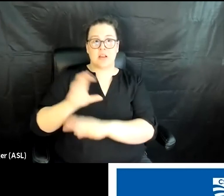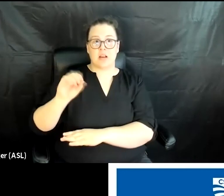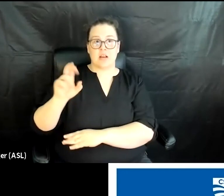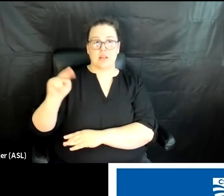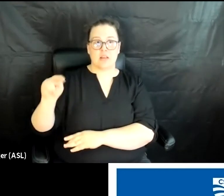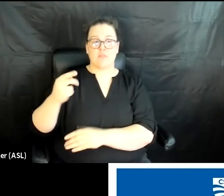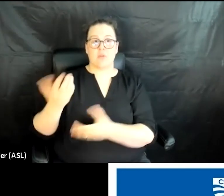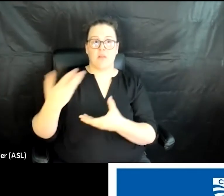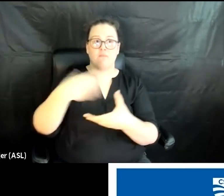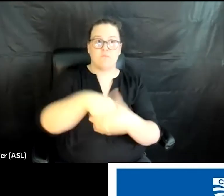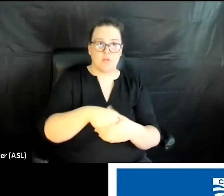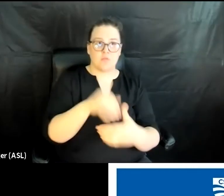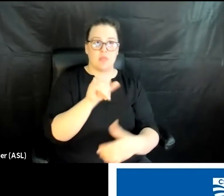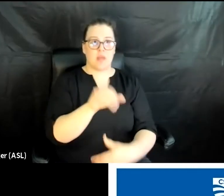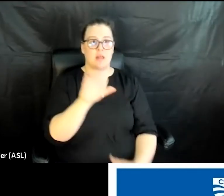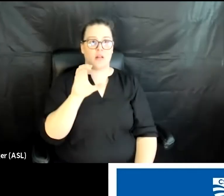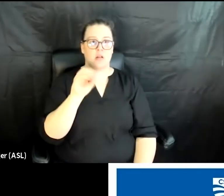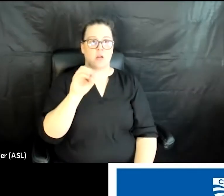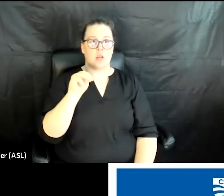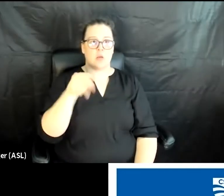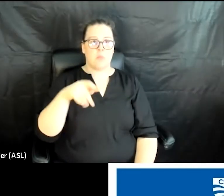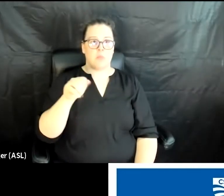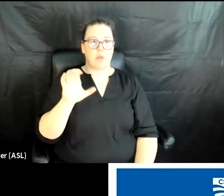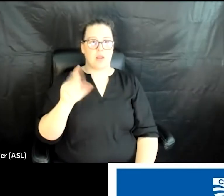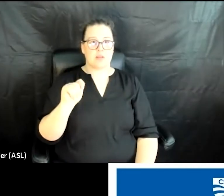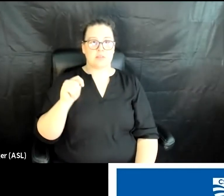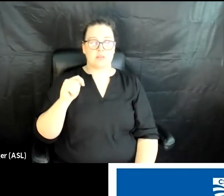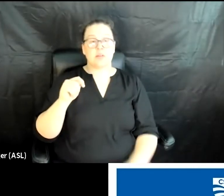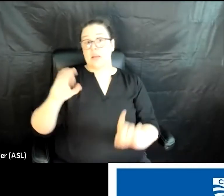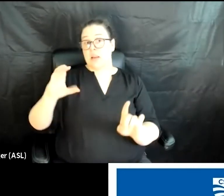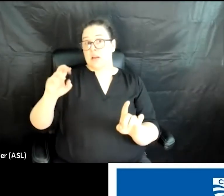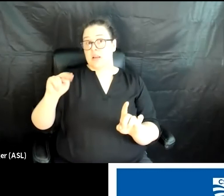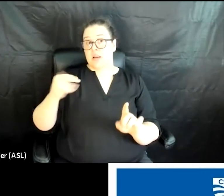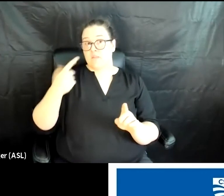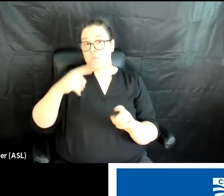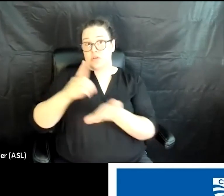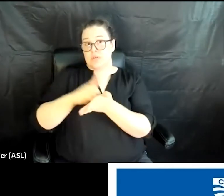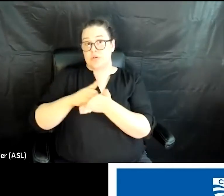compact is the fact that Connecticut has, for its physicians and nurses, and I think some other health